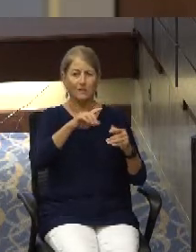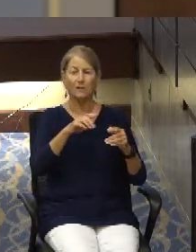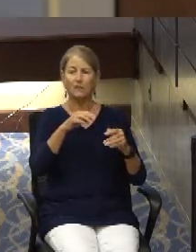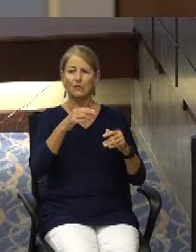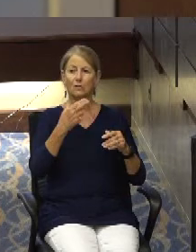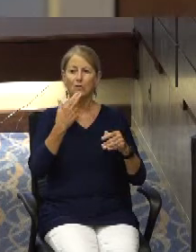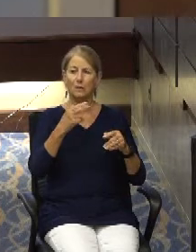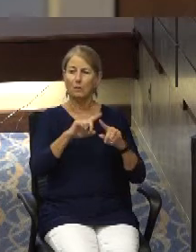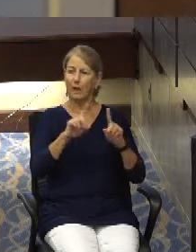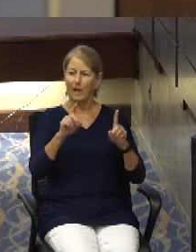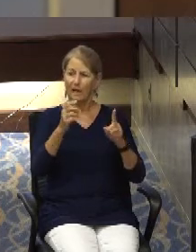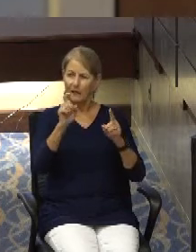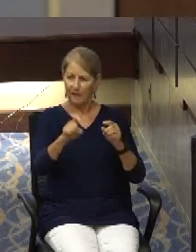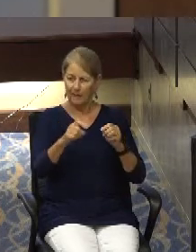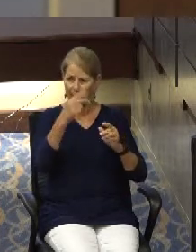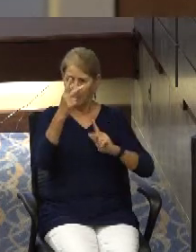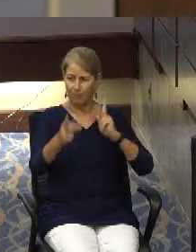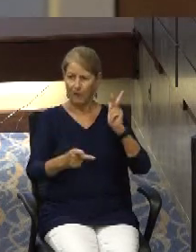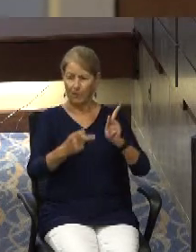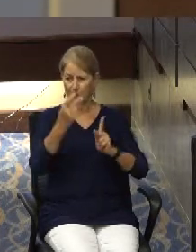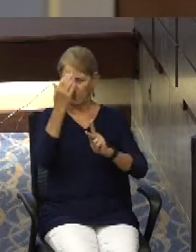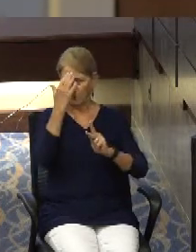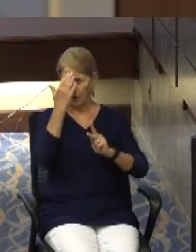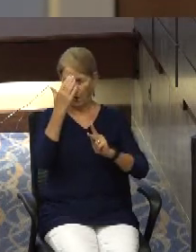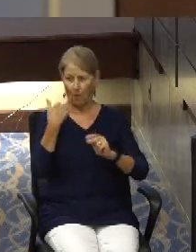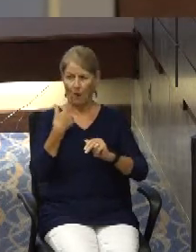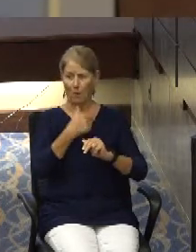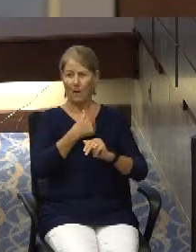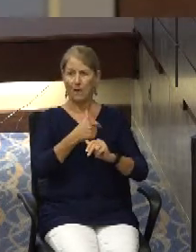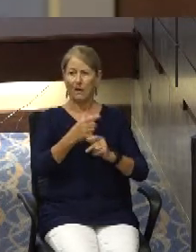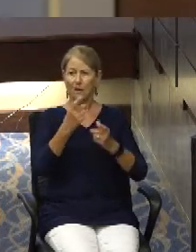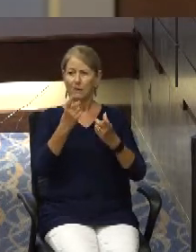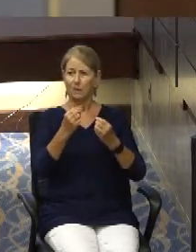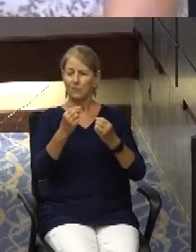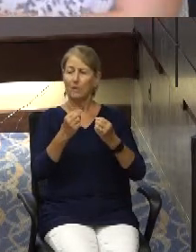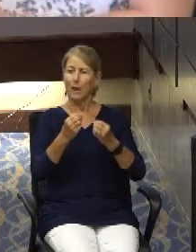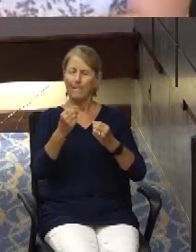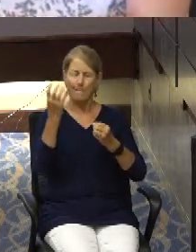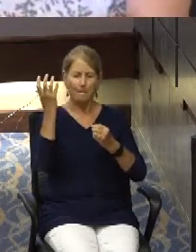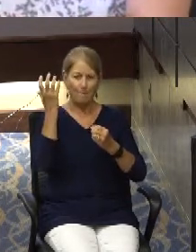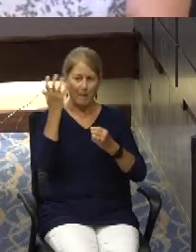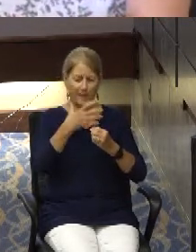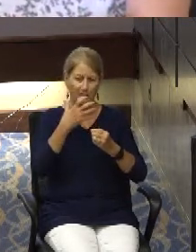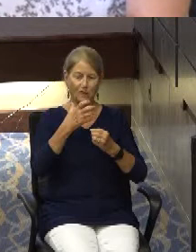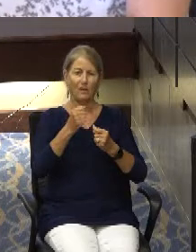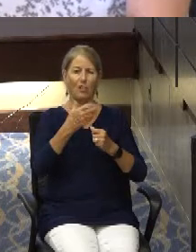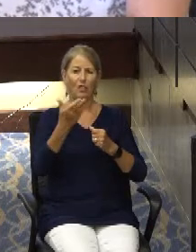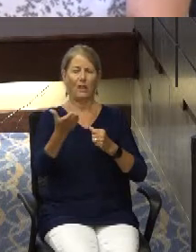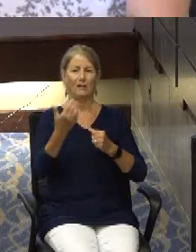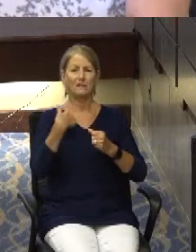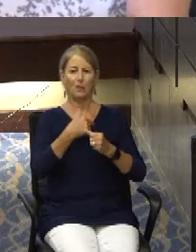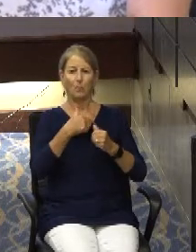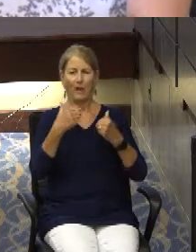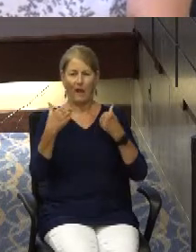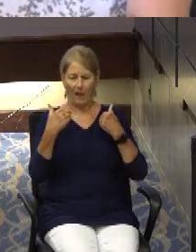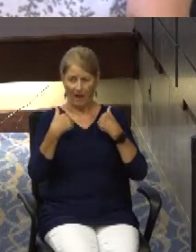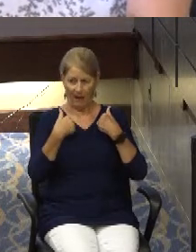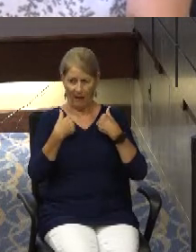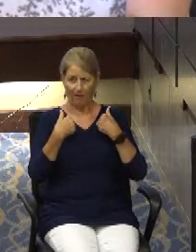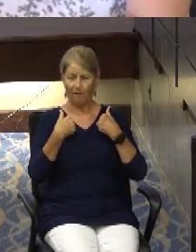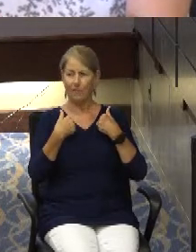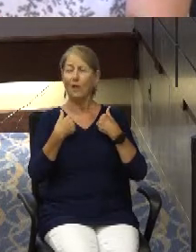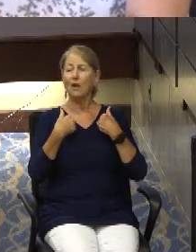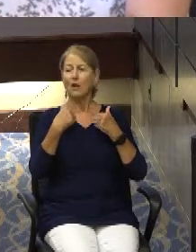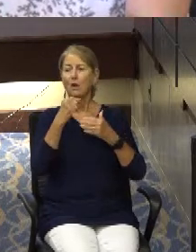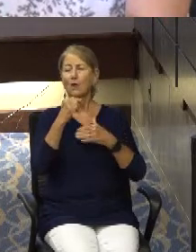I need folks to know we are about to do some crazy, amazing things. We do have those graphics coming for that application, so we're working